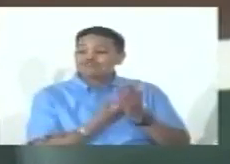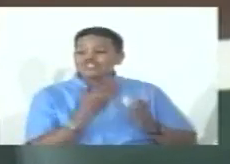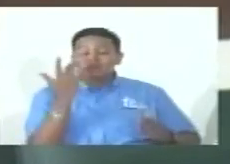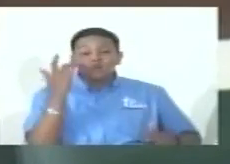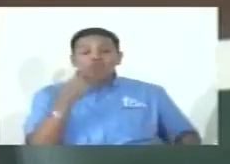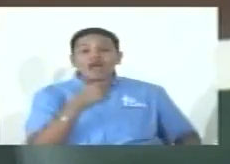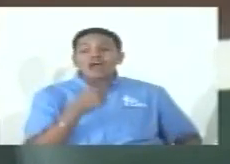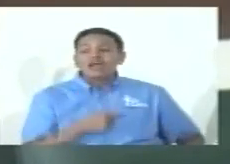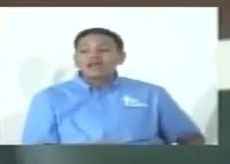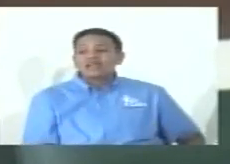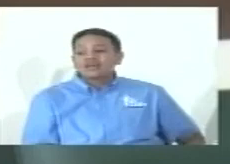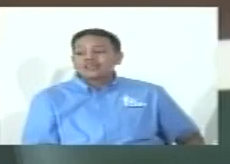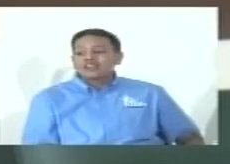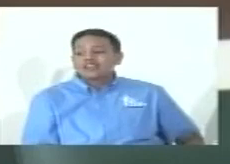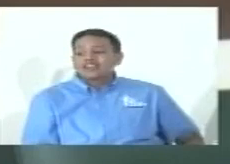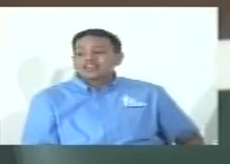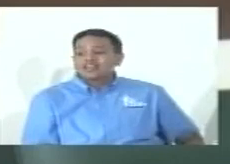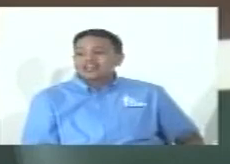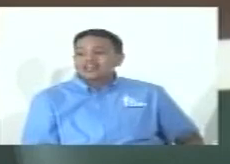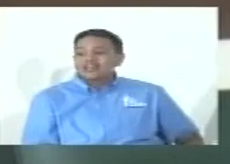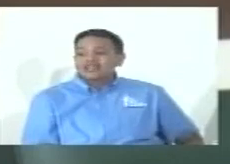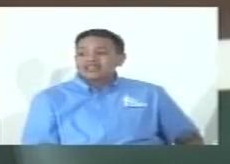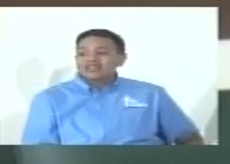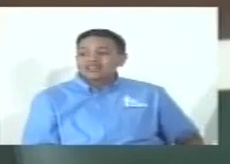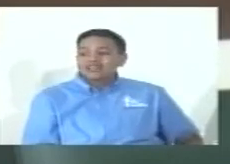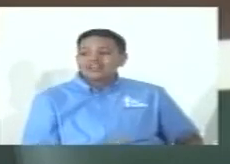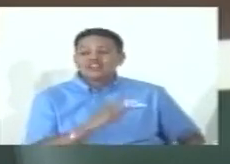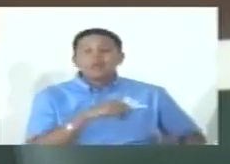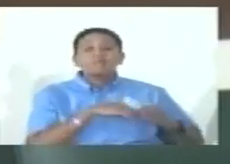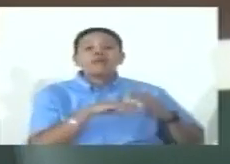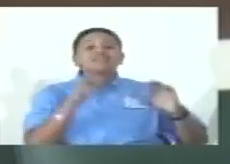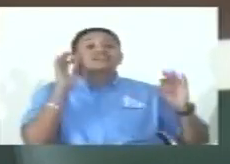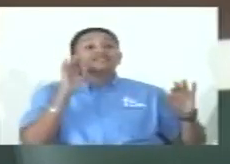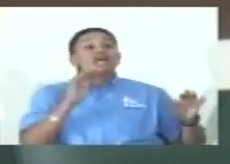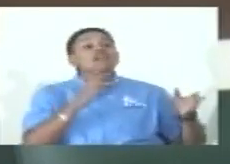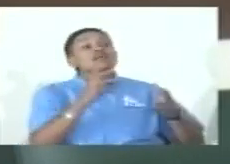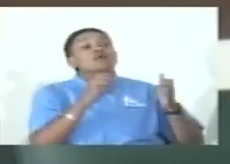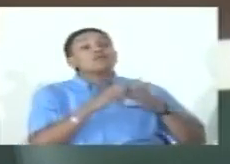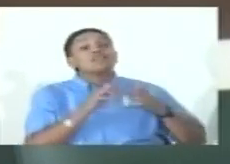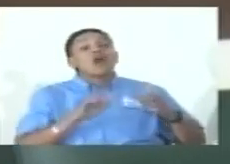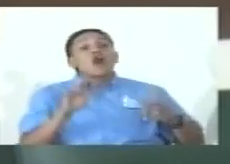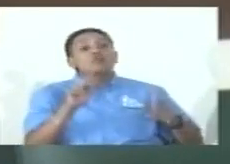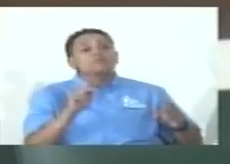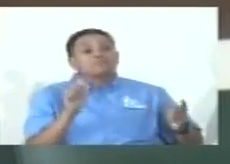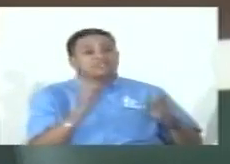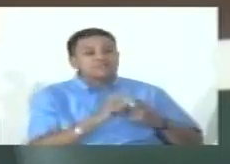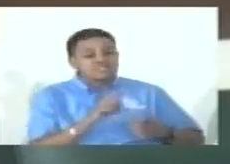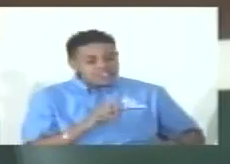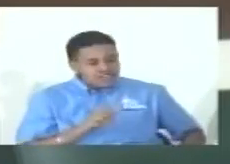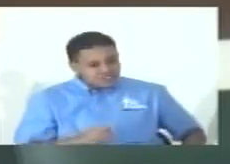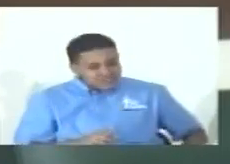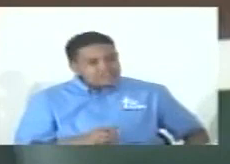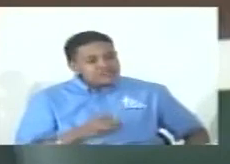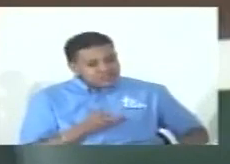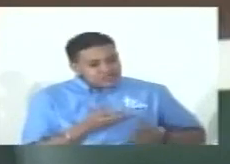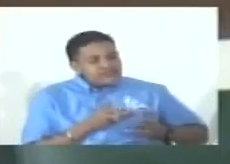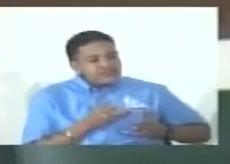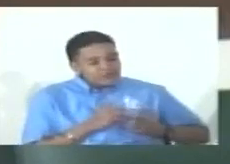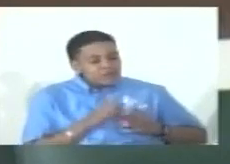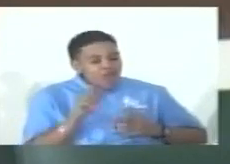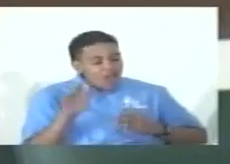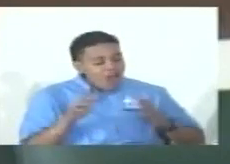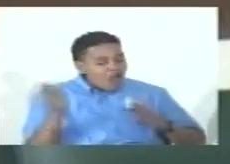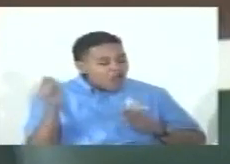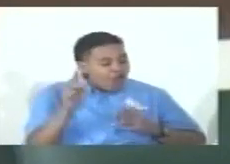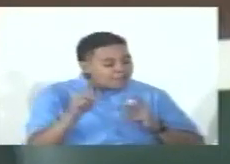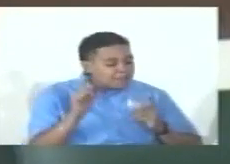because she basically decided to speak to everybody that she met. Then when